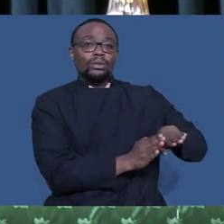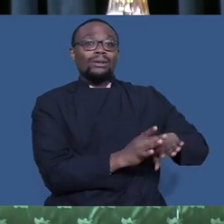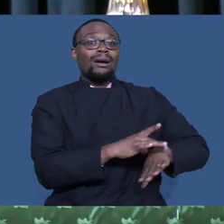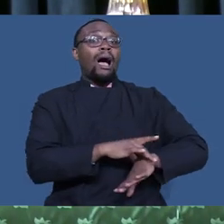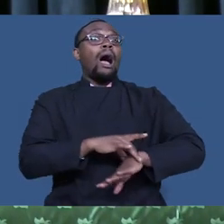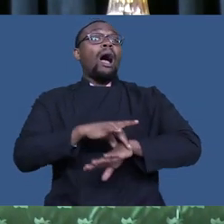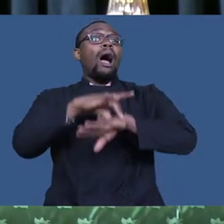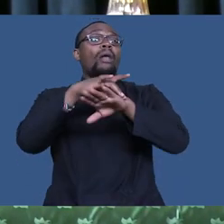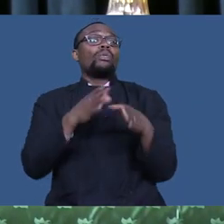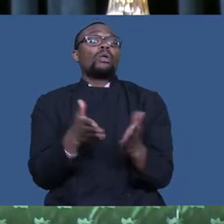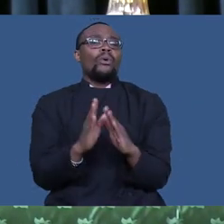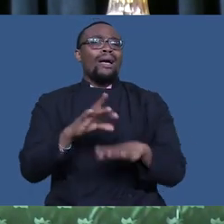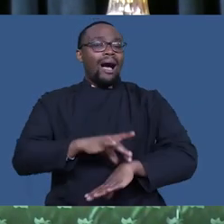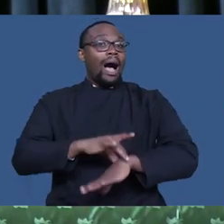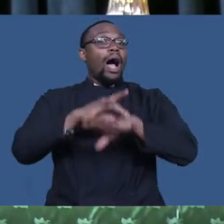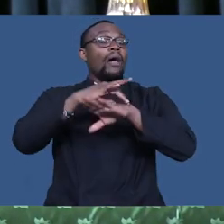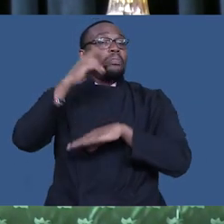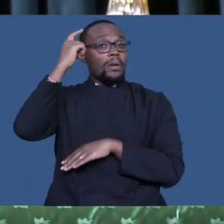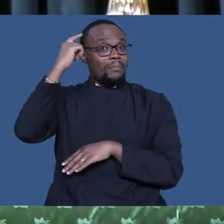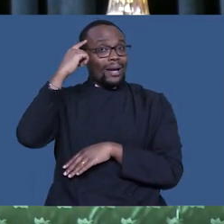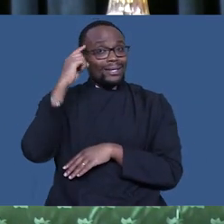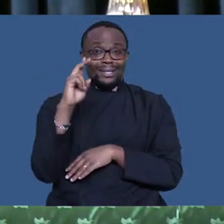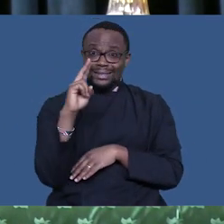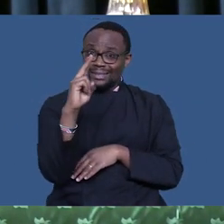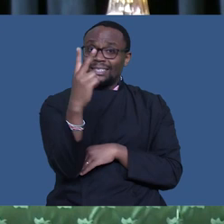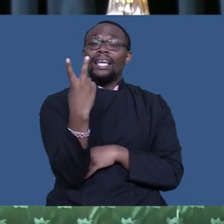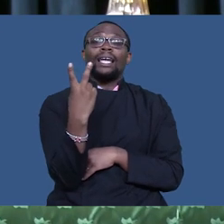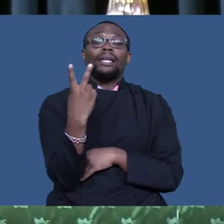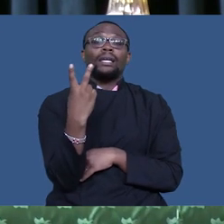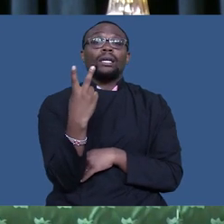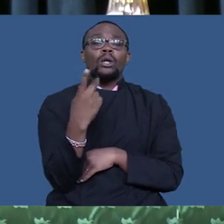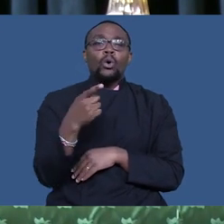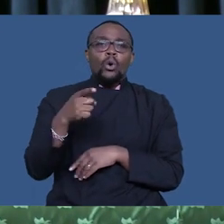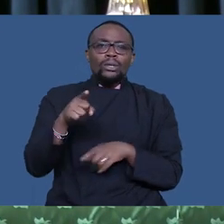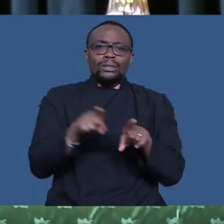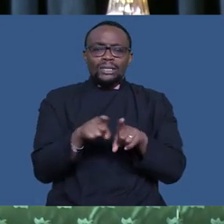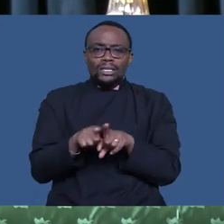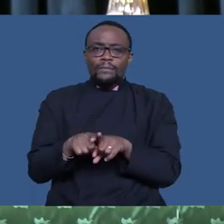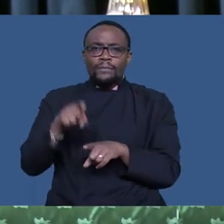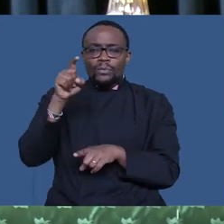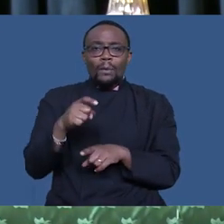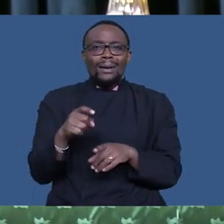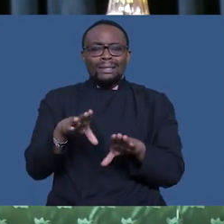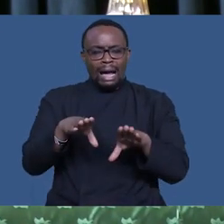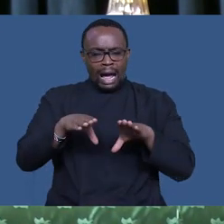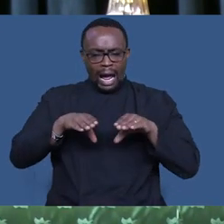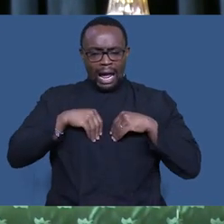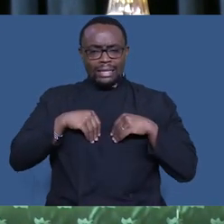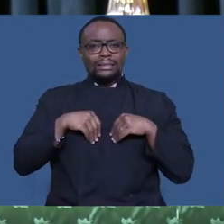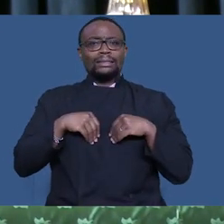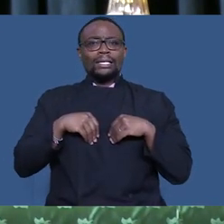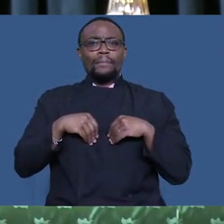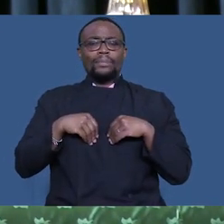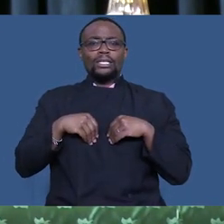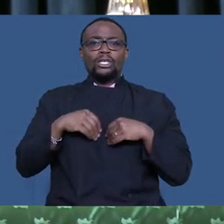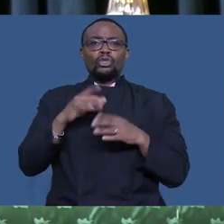the earthly mindset. But secondly, we must also put on the nature